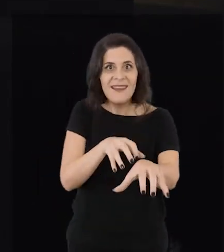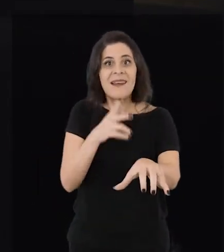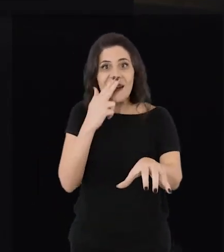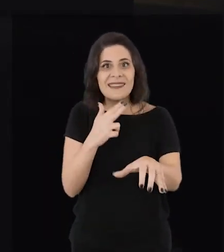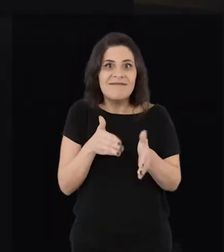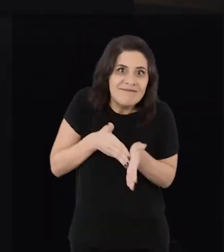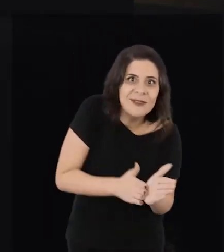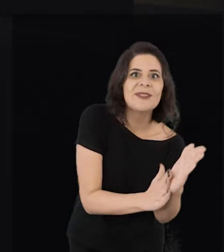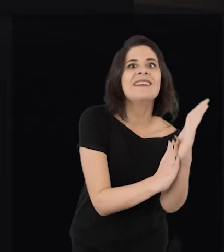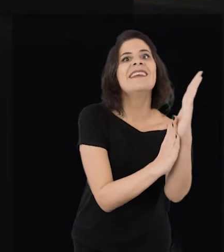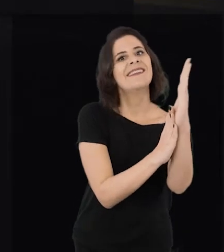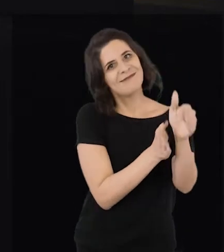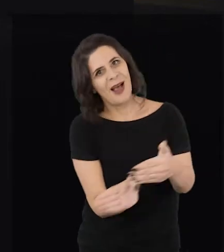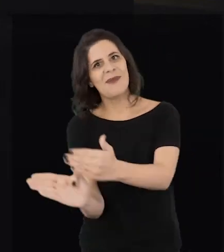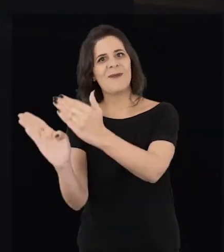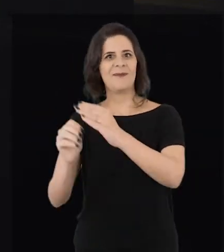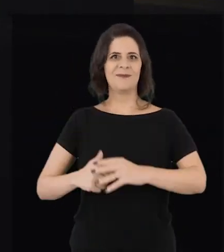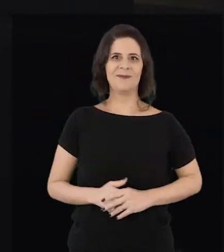makes you turn.